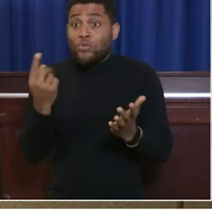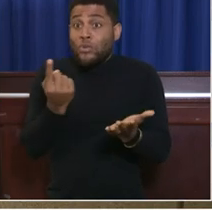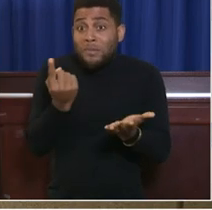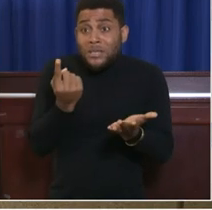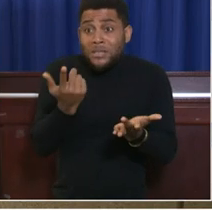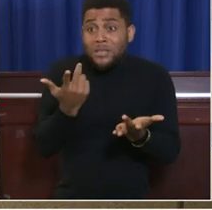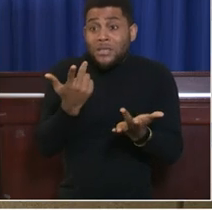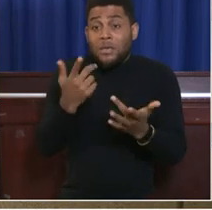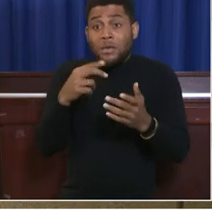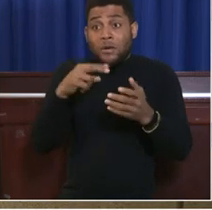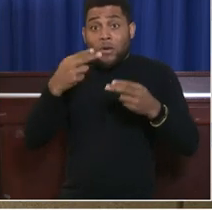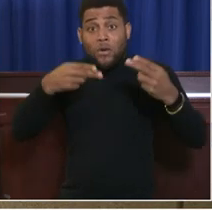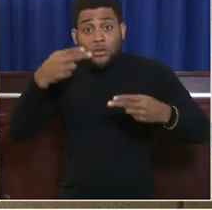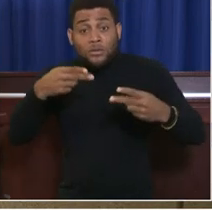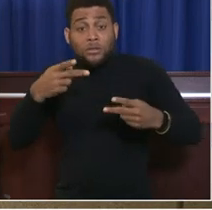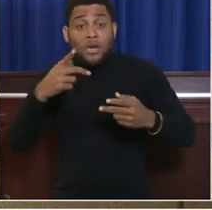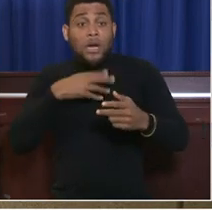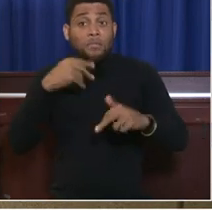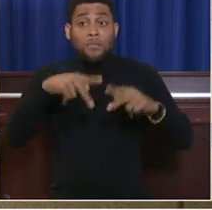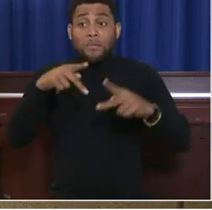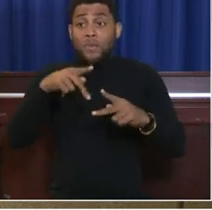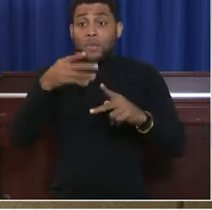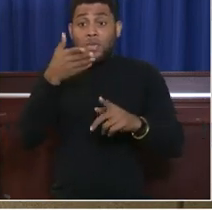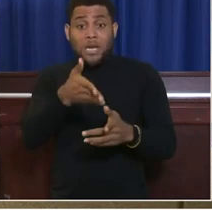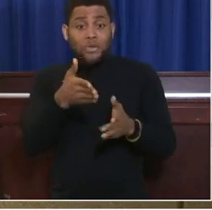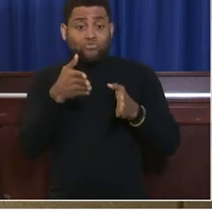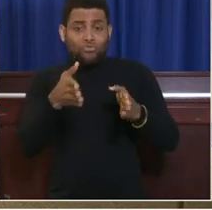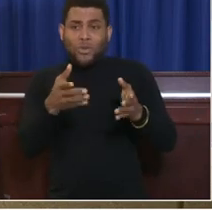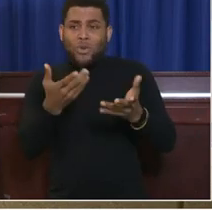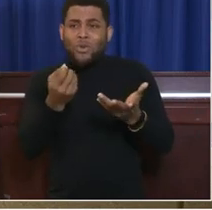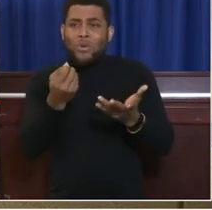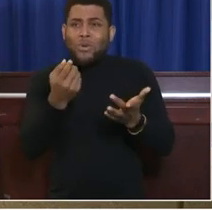streets are coming back.